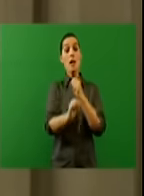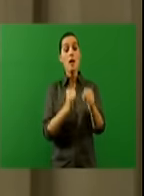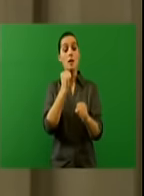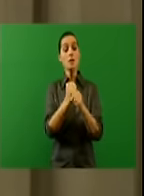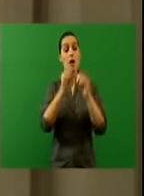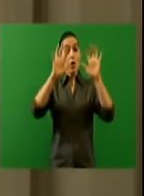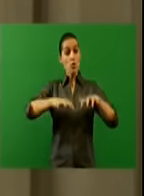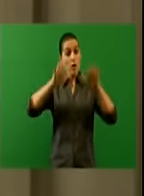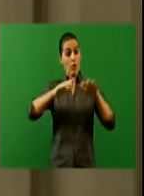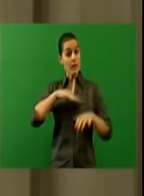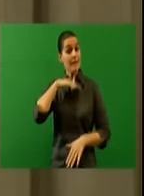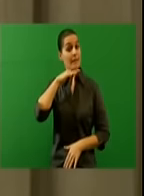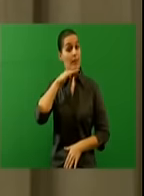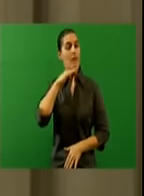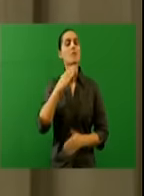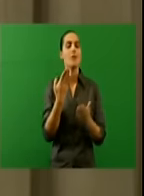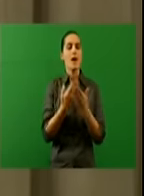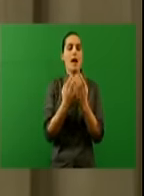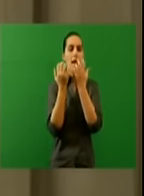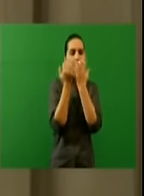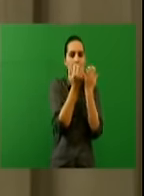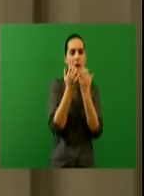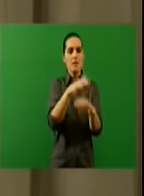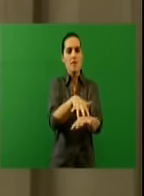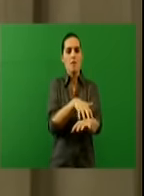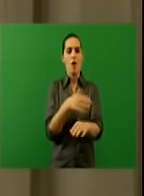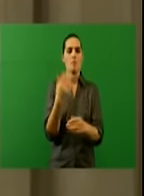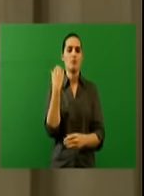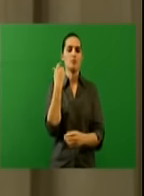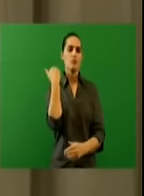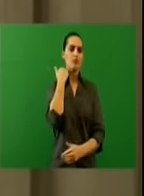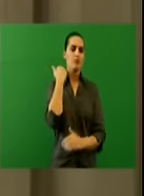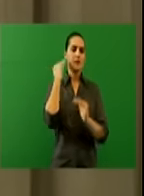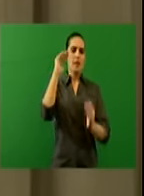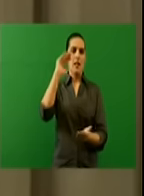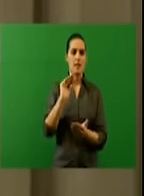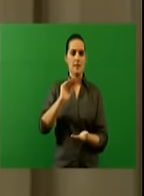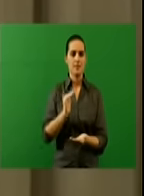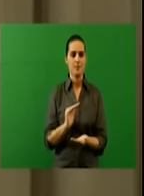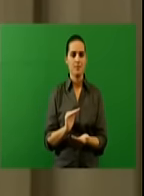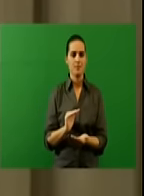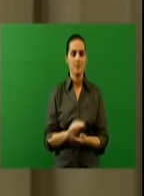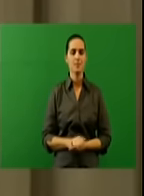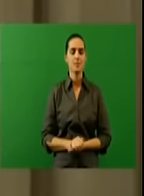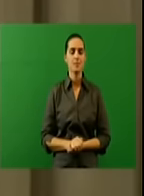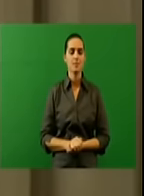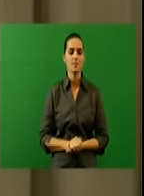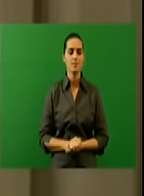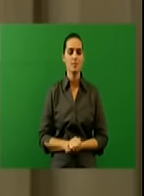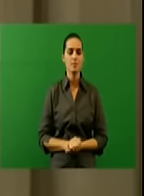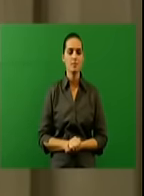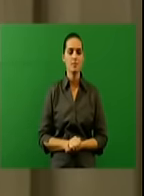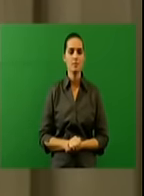year should favorable weather patterns transpire as forecast. The absence of demand pressures and